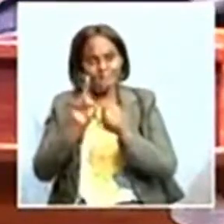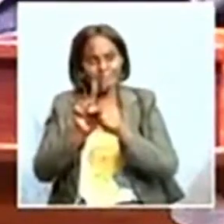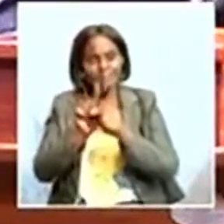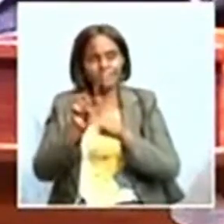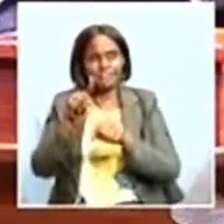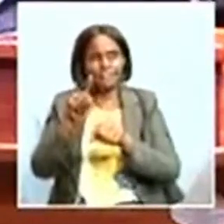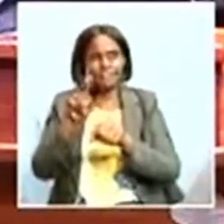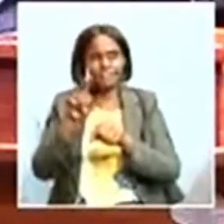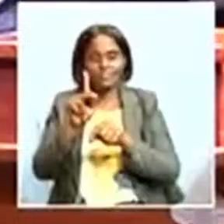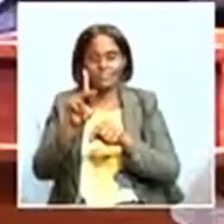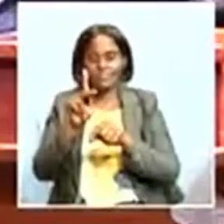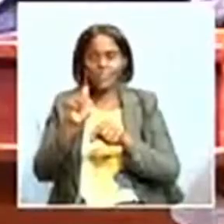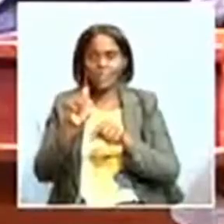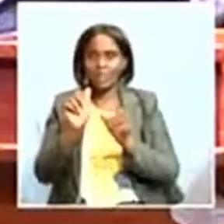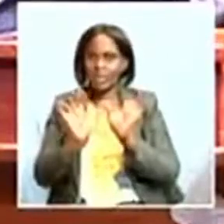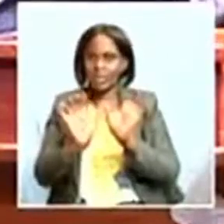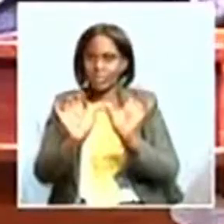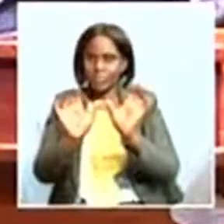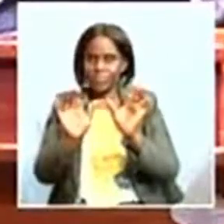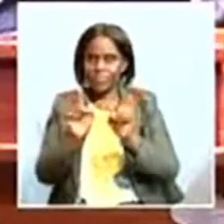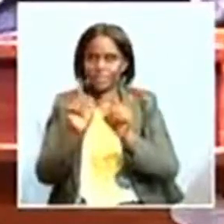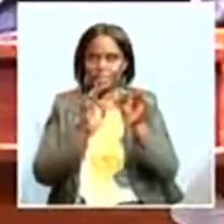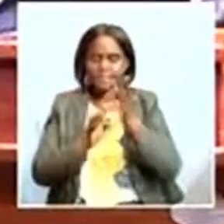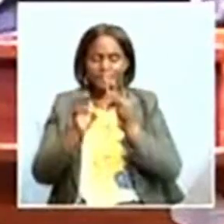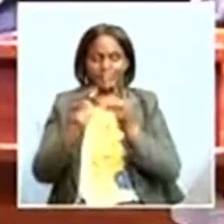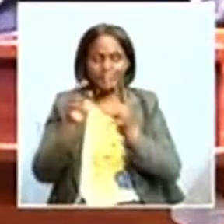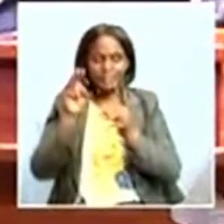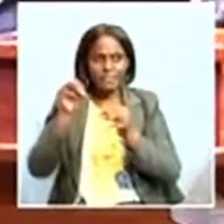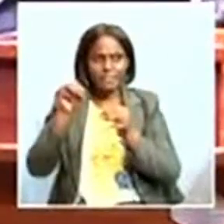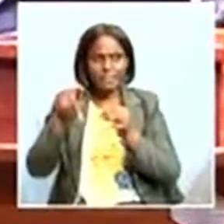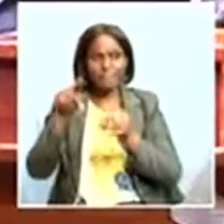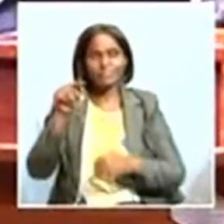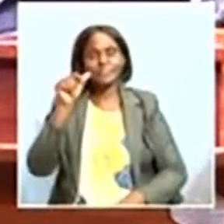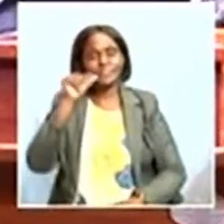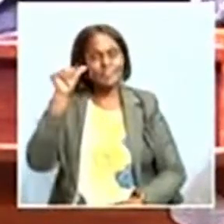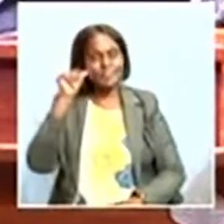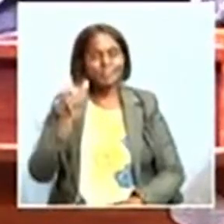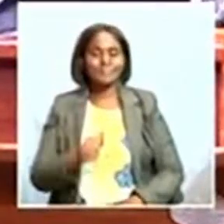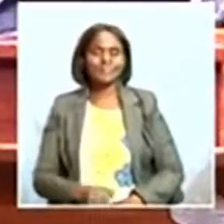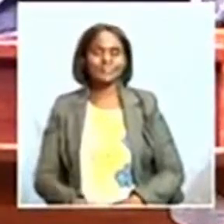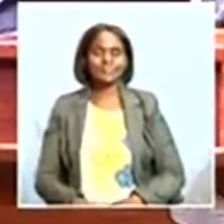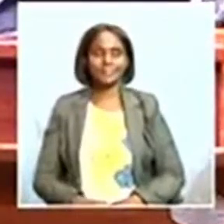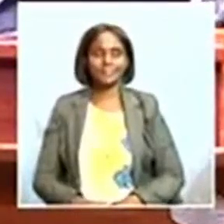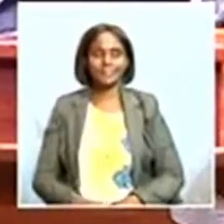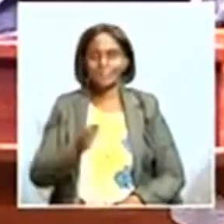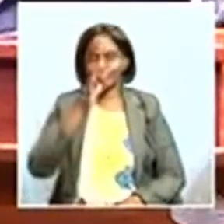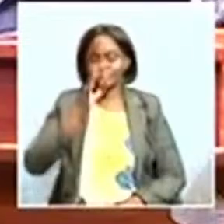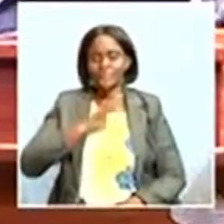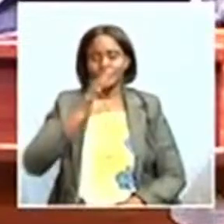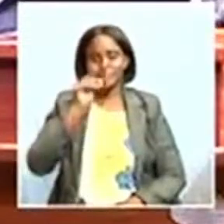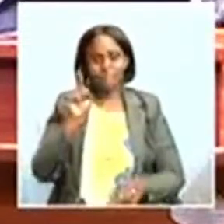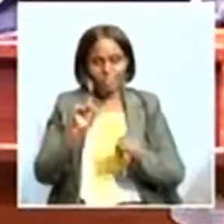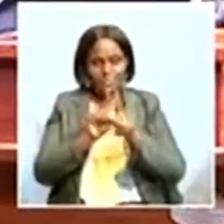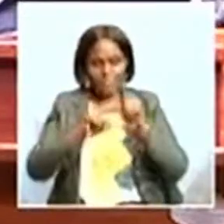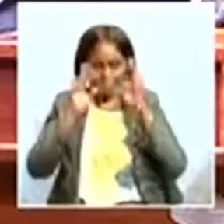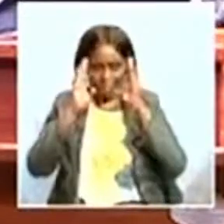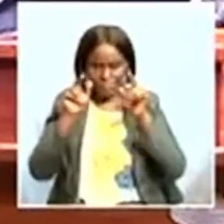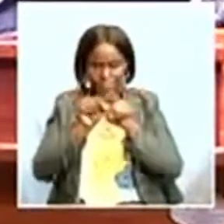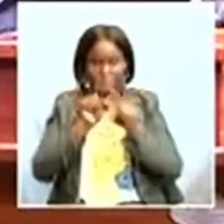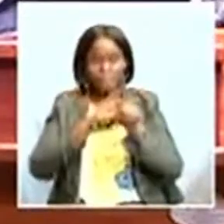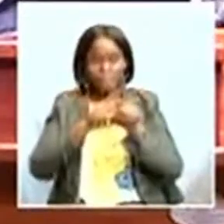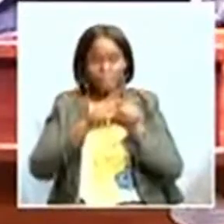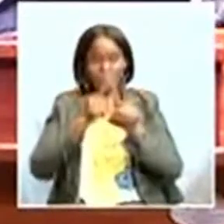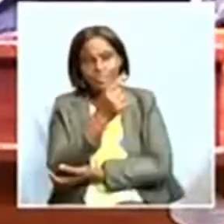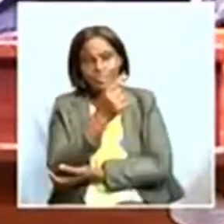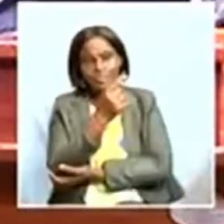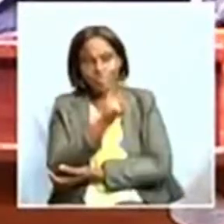kapush, as stated by Honorable Miyutu yesterday. Madam Speaker, the Education Act of